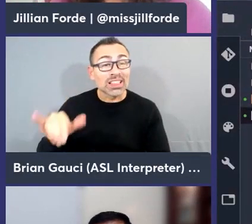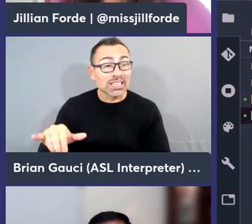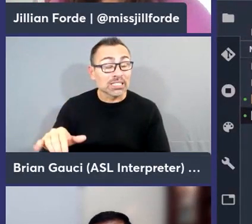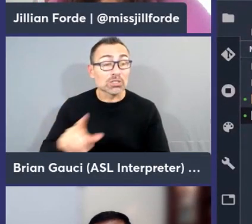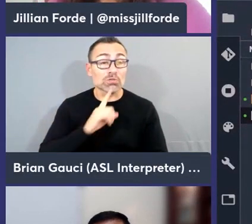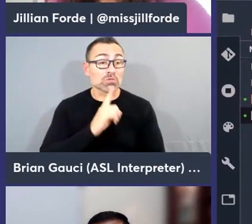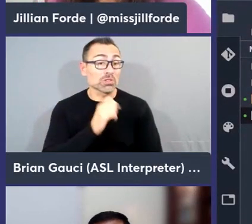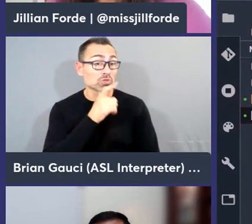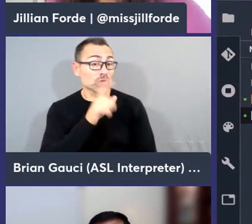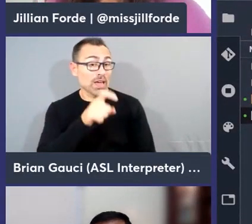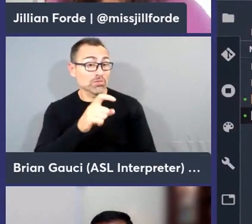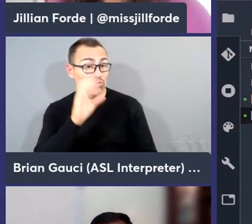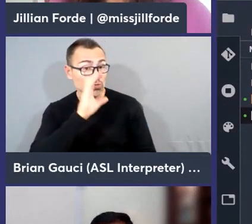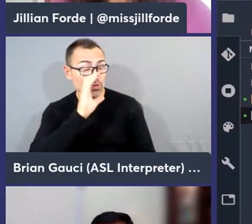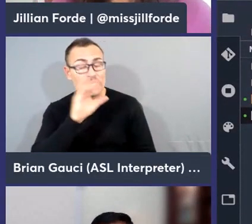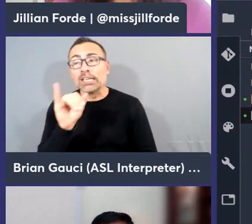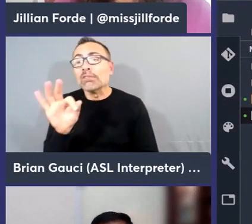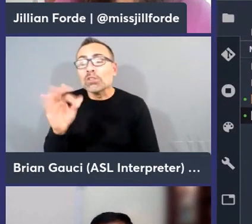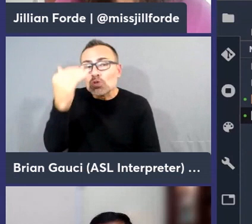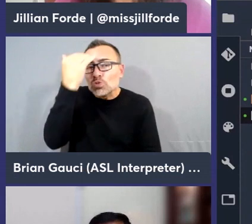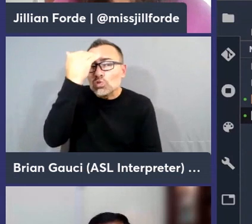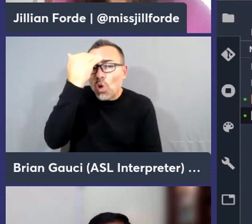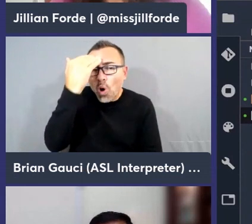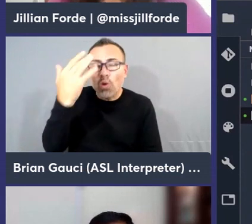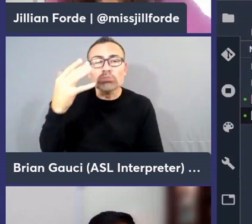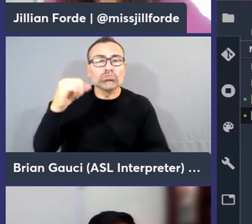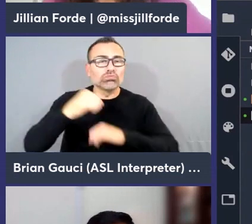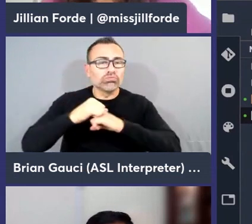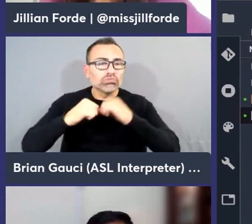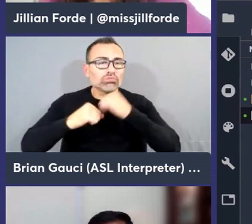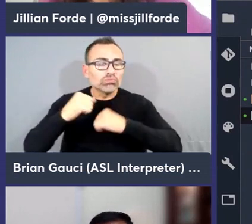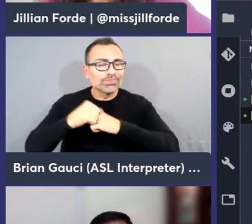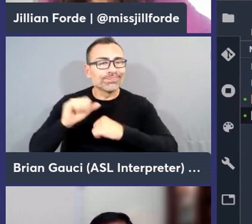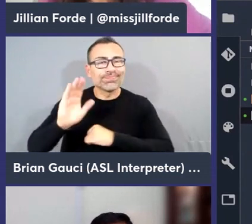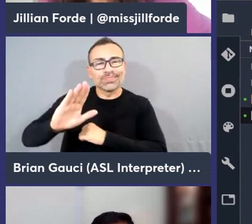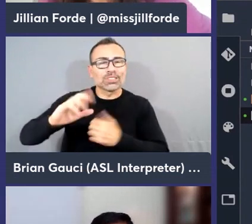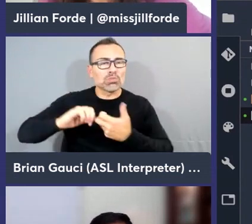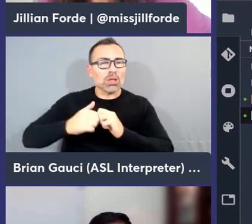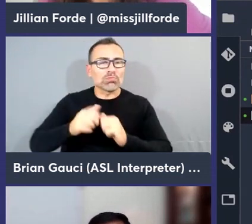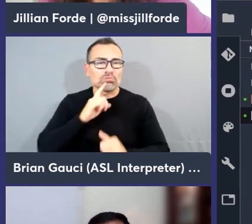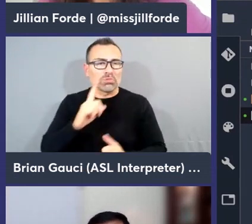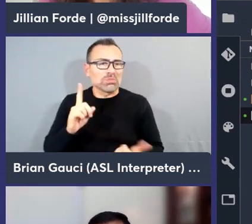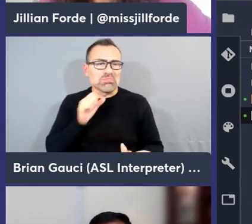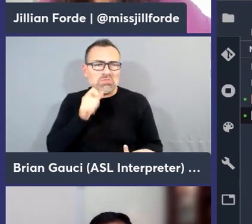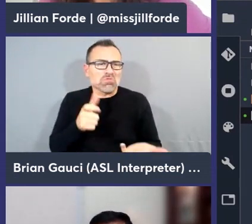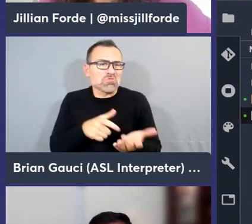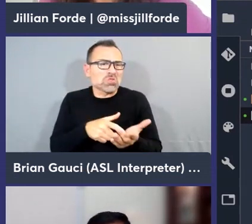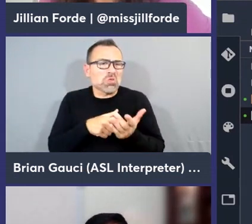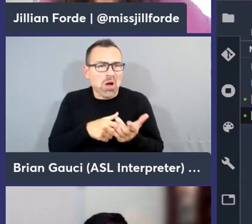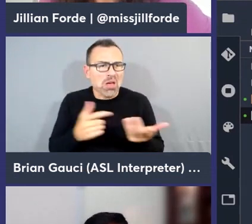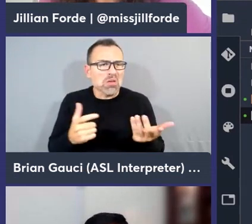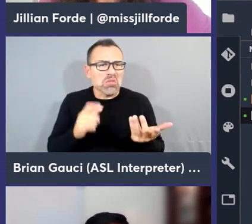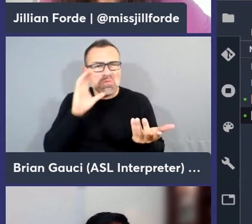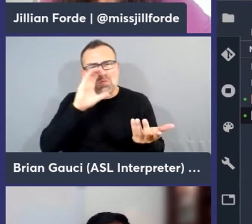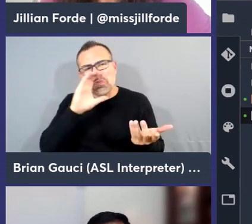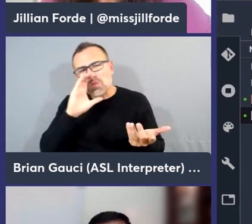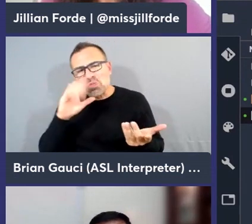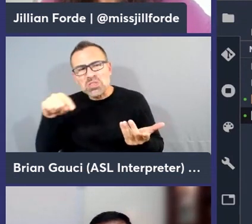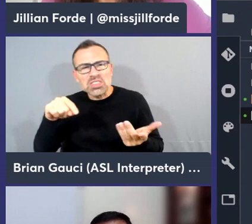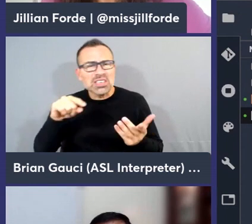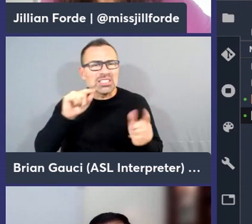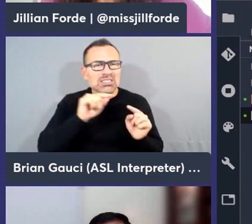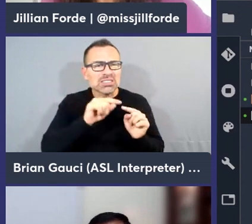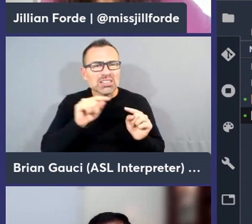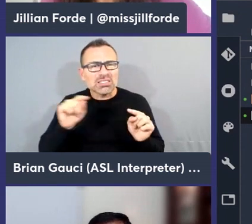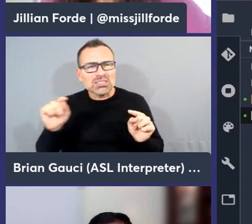you are if you know the structure of your problem, you don't really need to search through these hyperparameter spaces. You